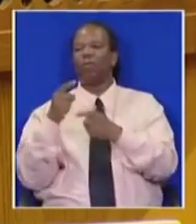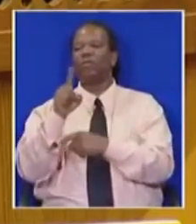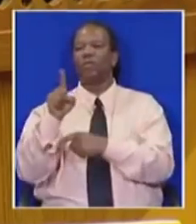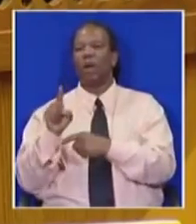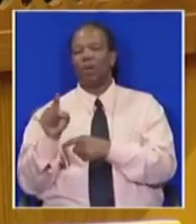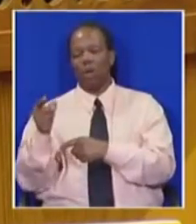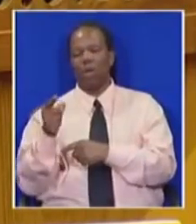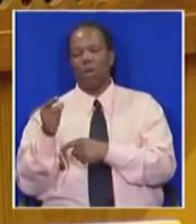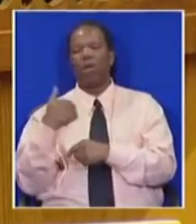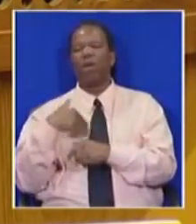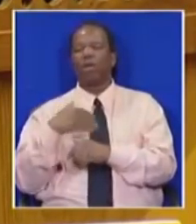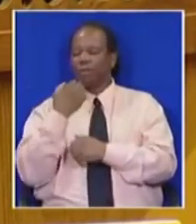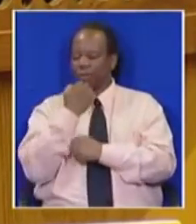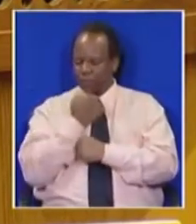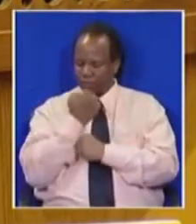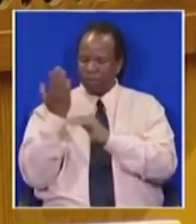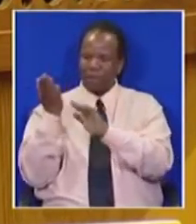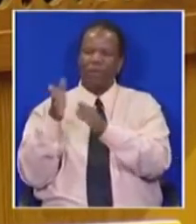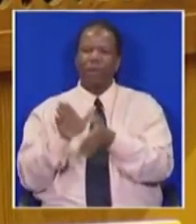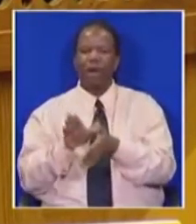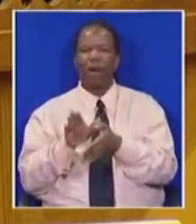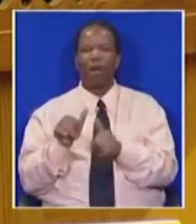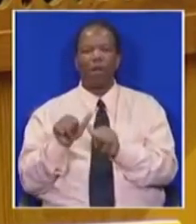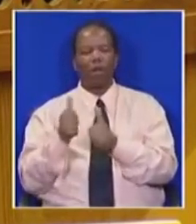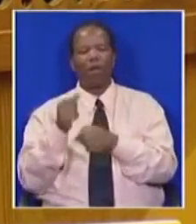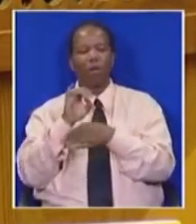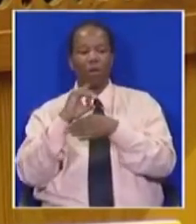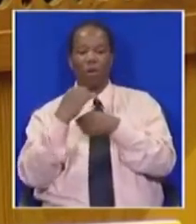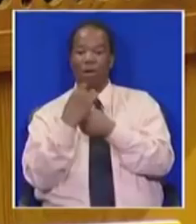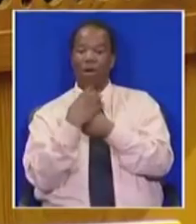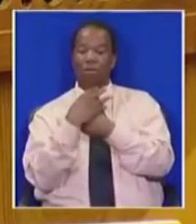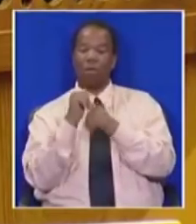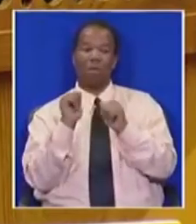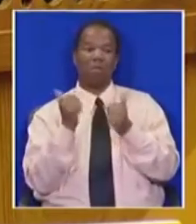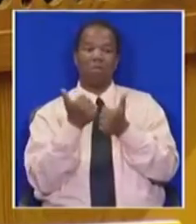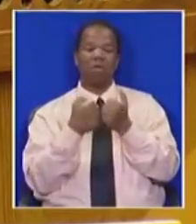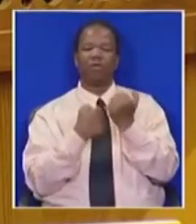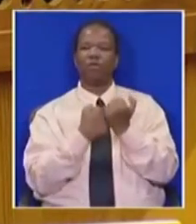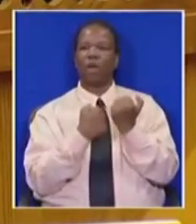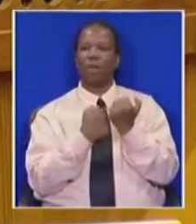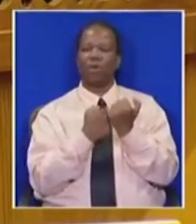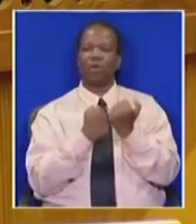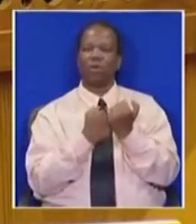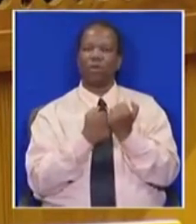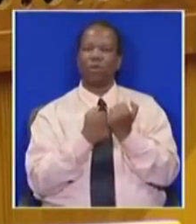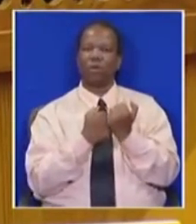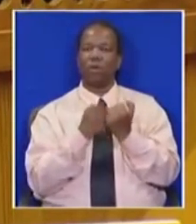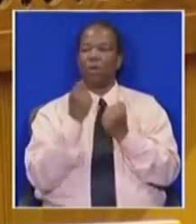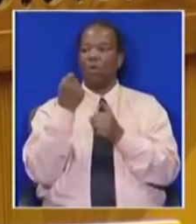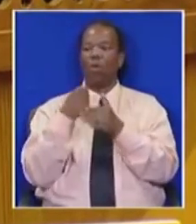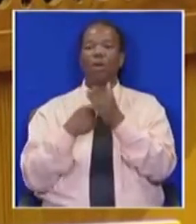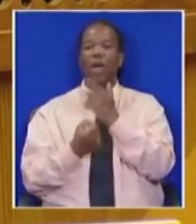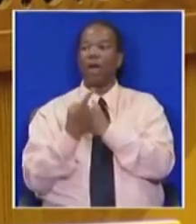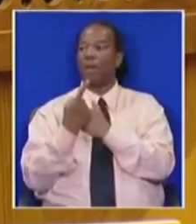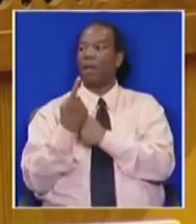dearly. He offered wise counsel and support to me, and I regret, with all that happened last week, I was not able